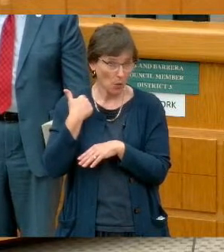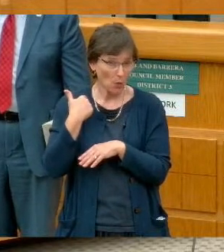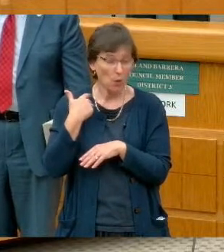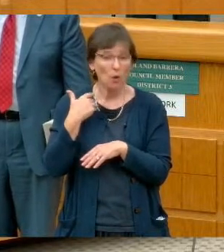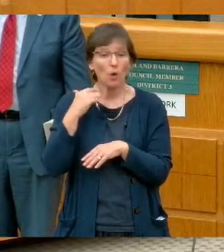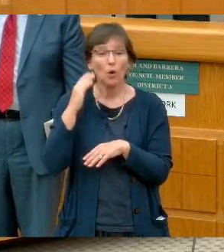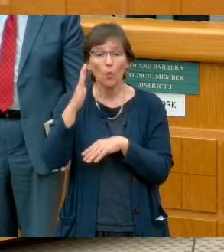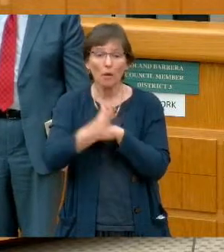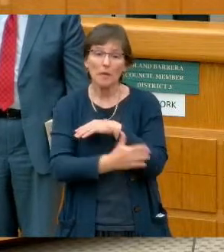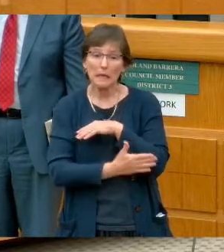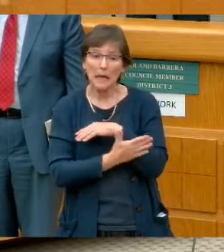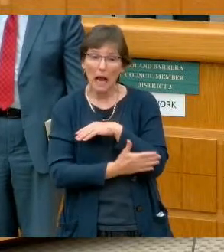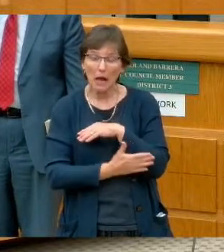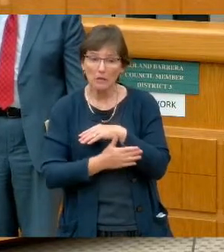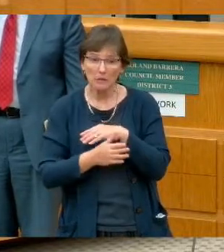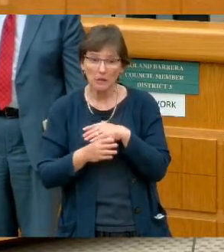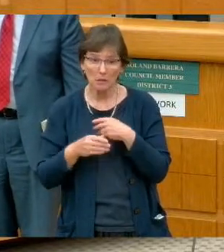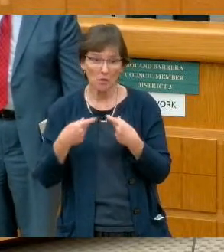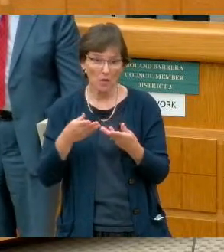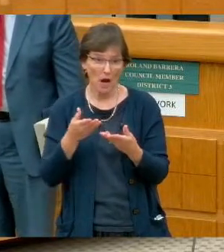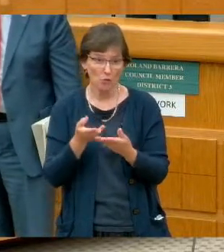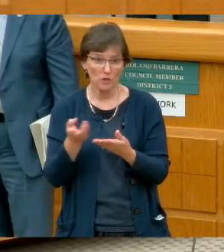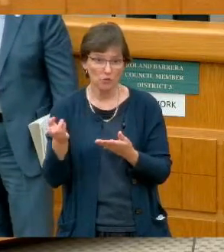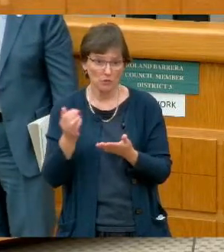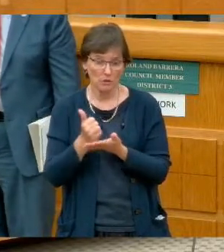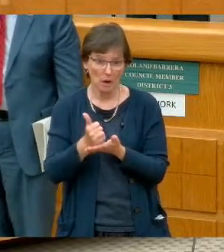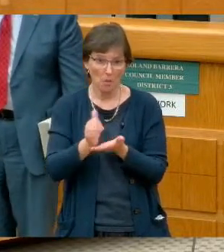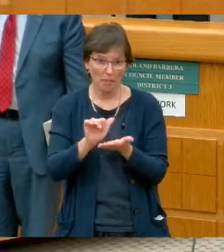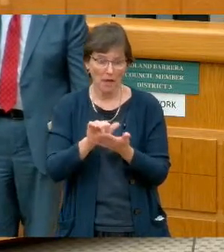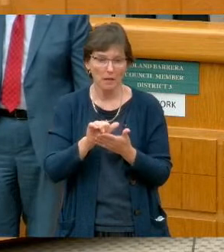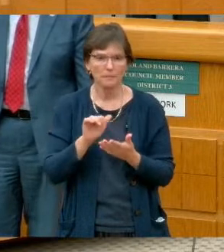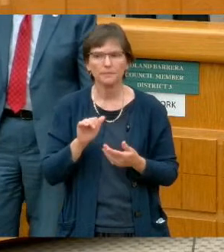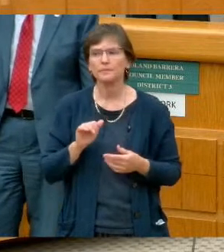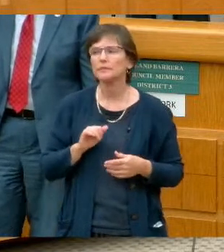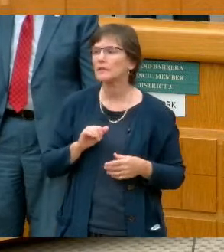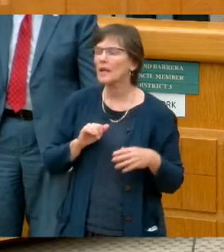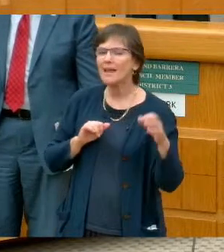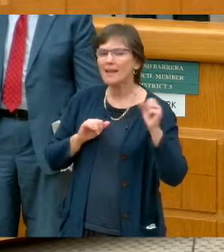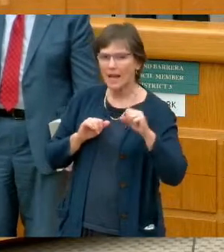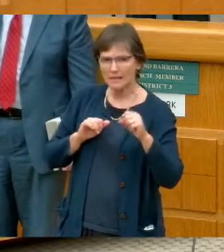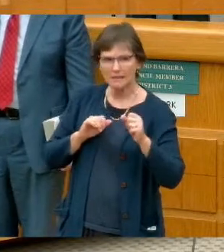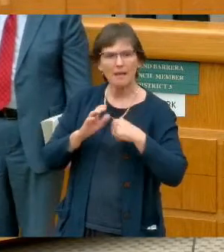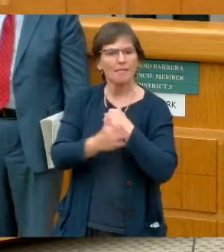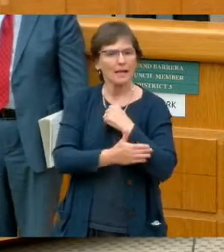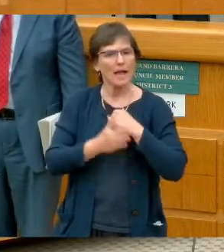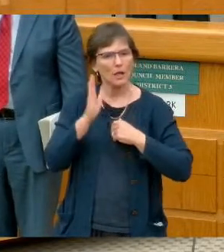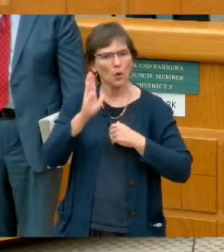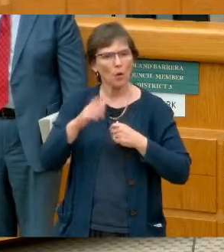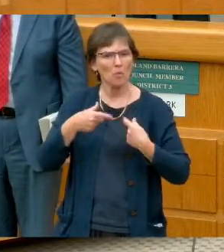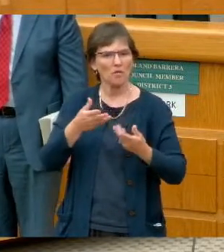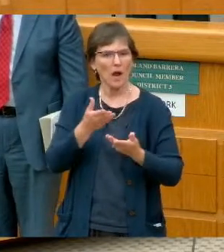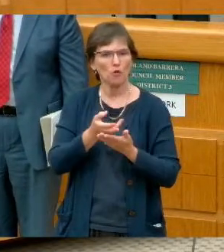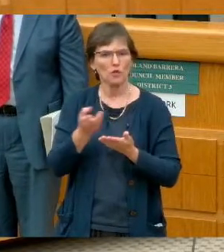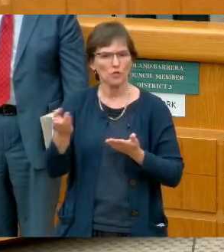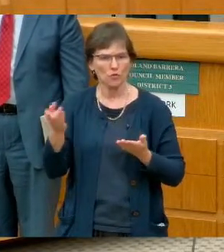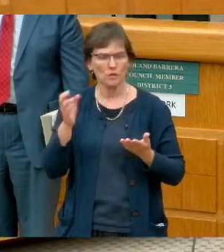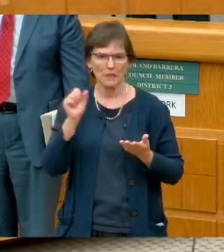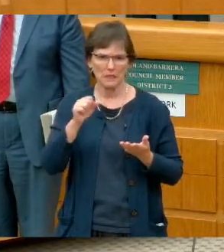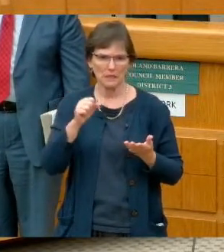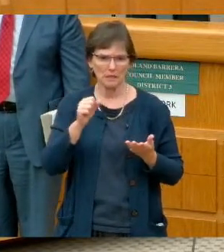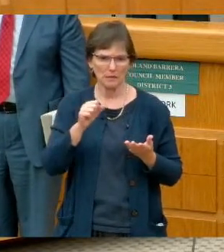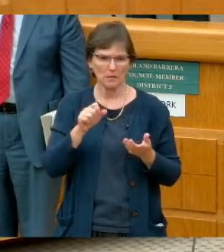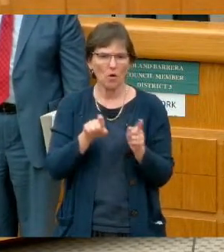ago? Will the order be enforced? And is the county providing any resources? Yes, the county is going to